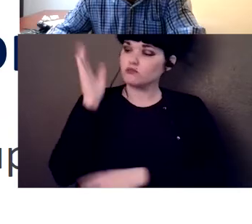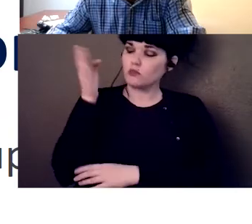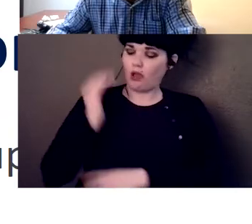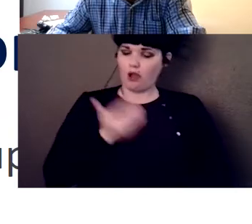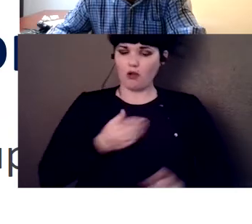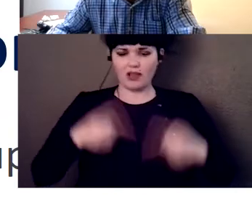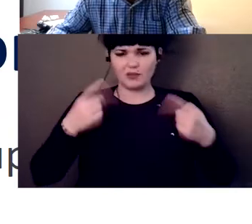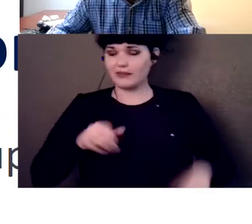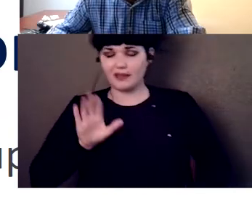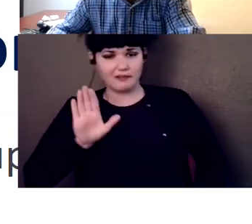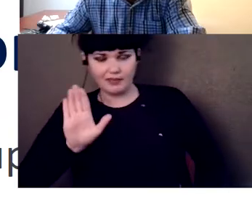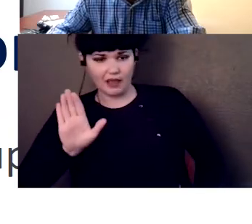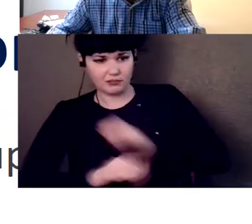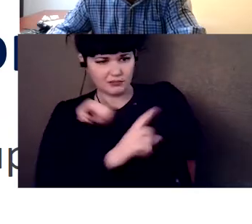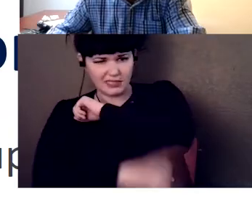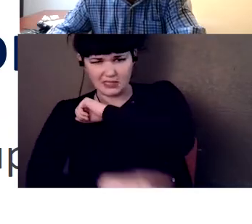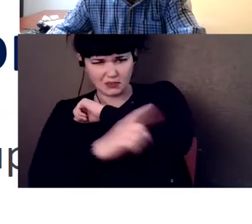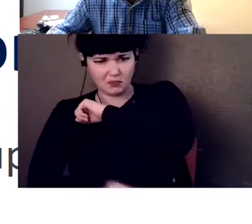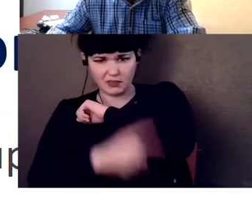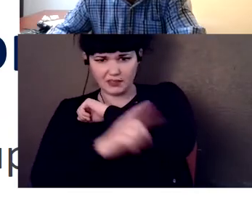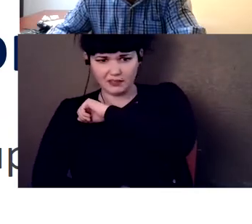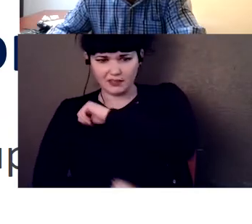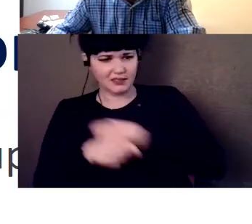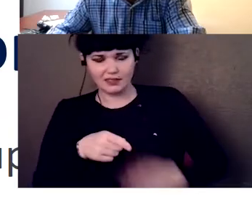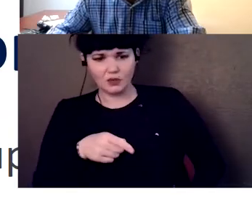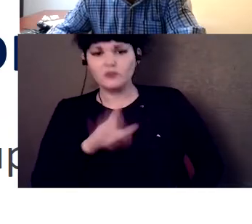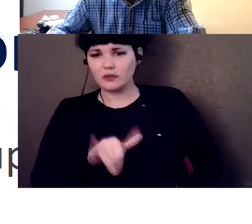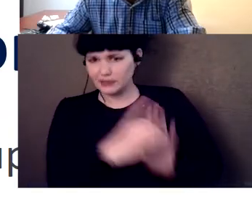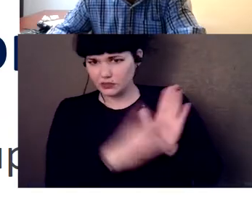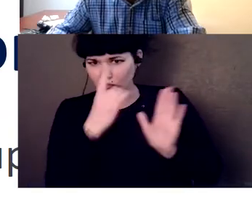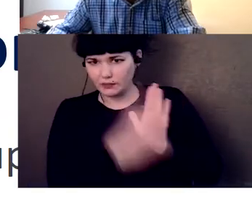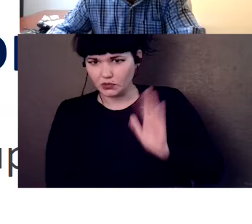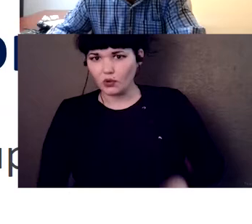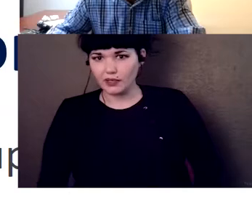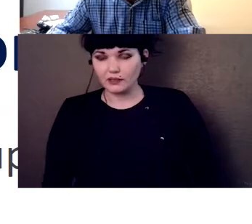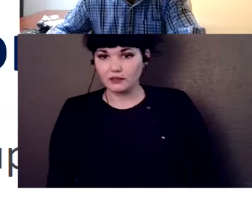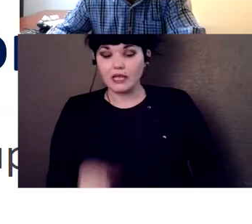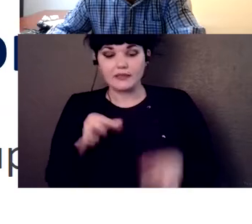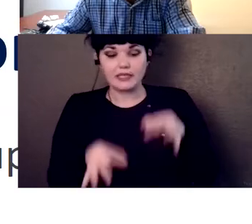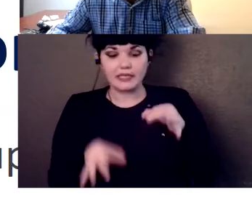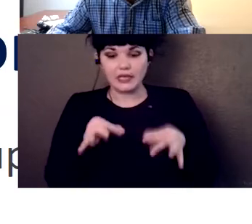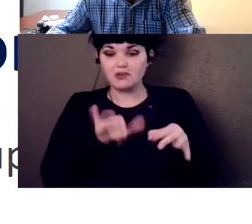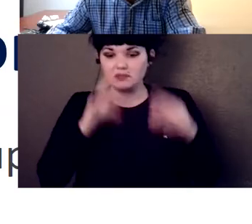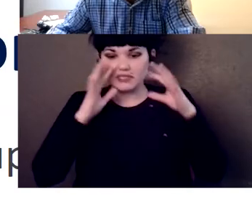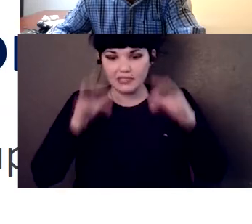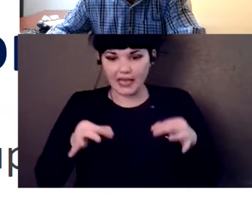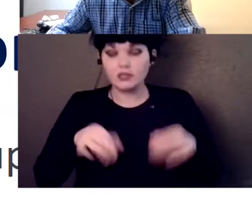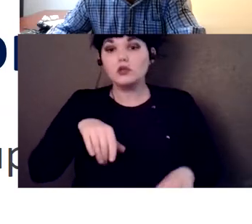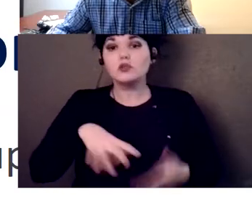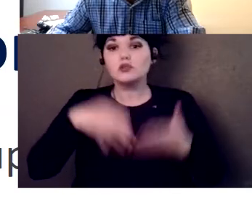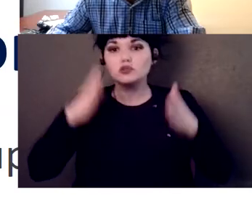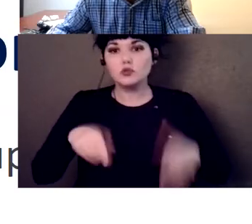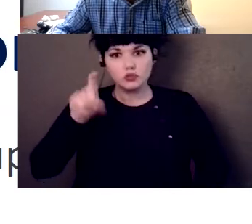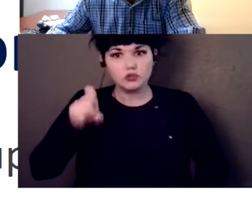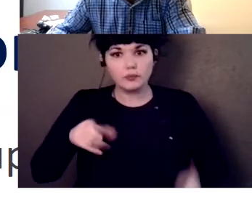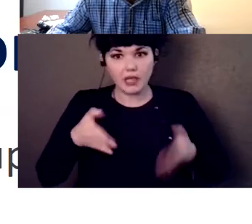disciplinary measures imposed on our client were discriminatory. At the hearing, it was determined that the student should be allowed to return